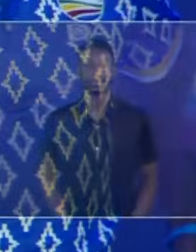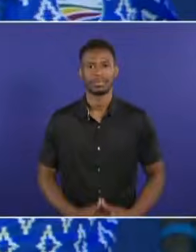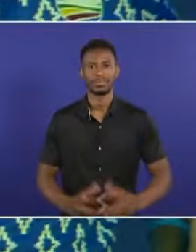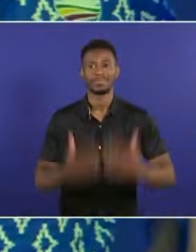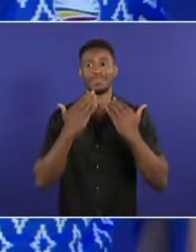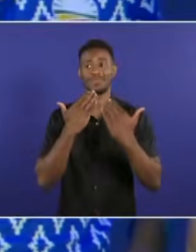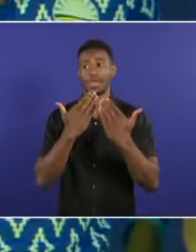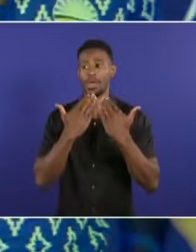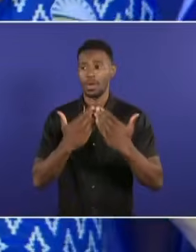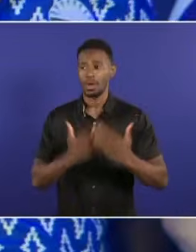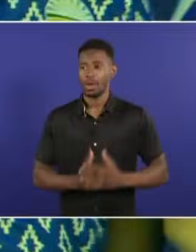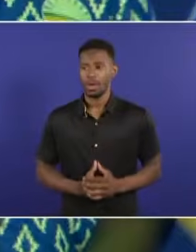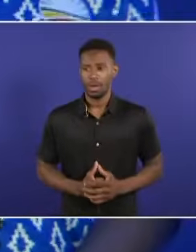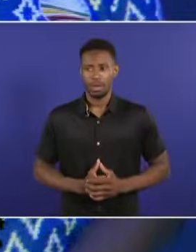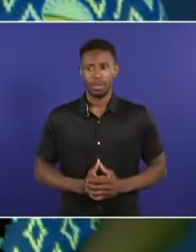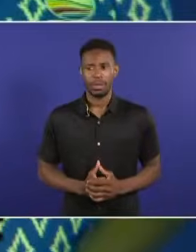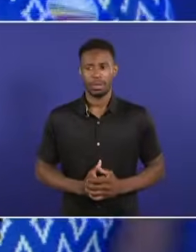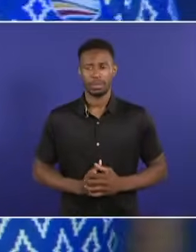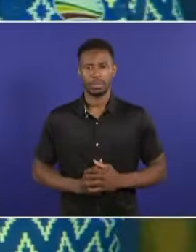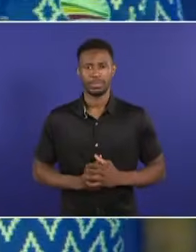Thank you.